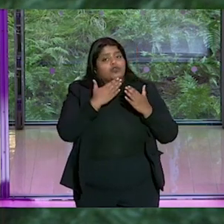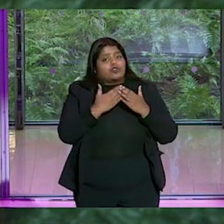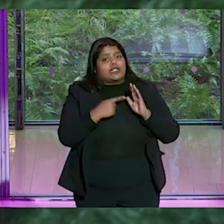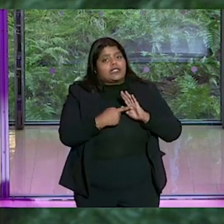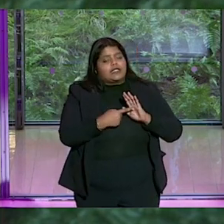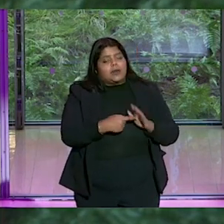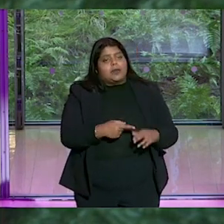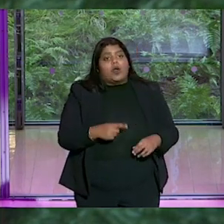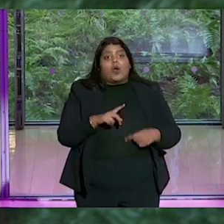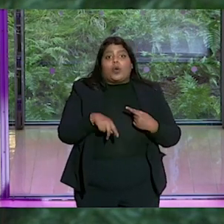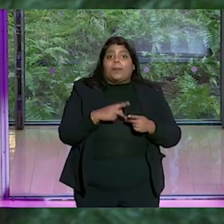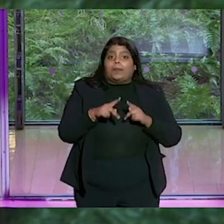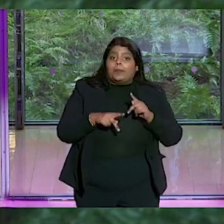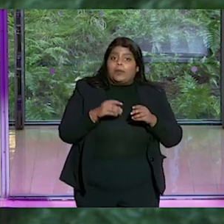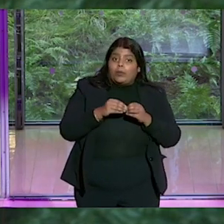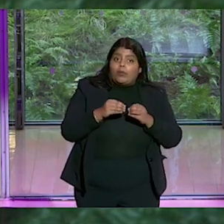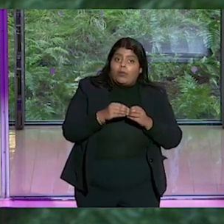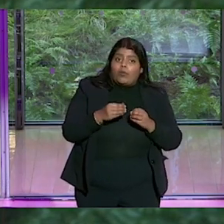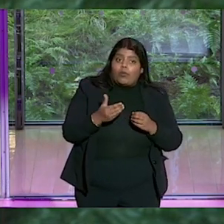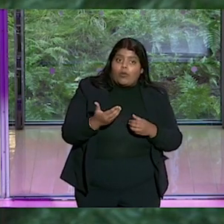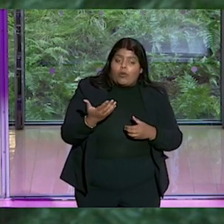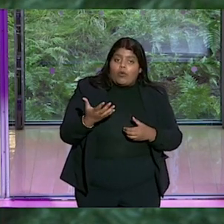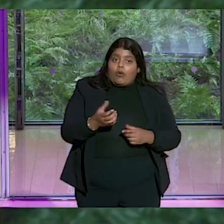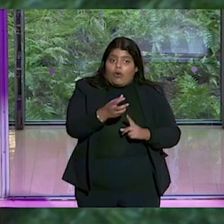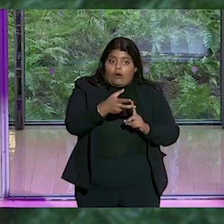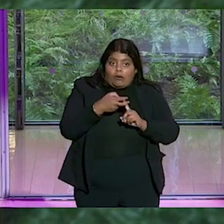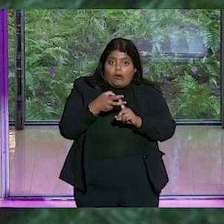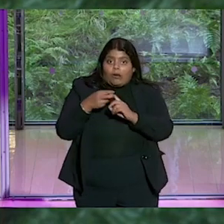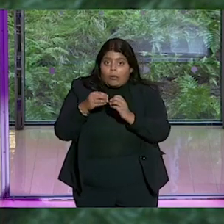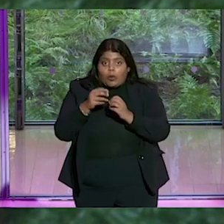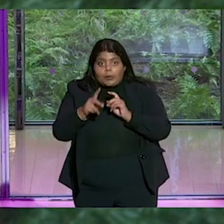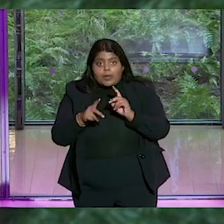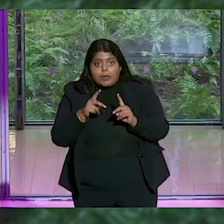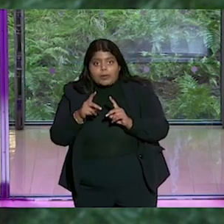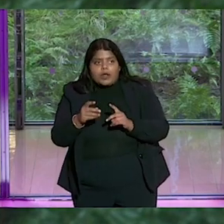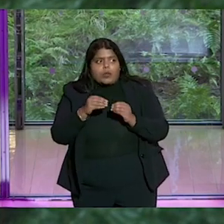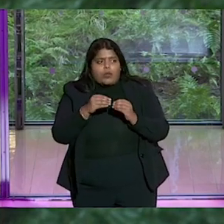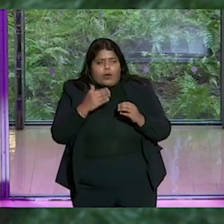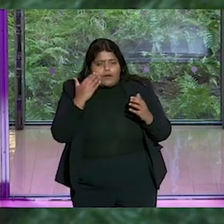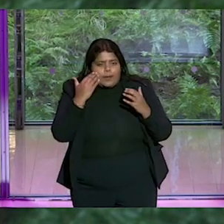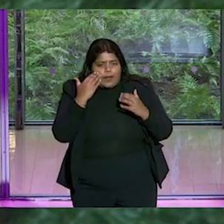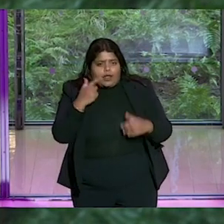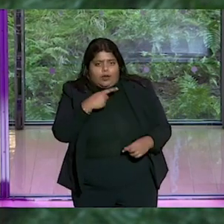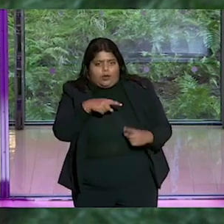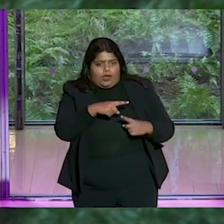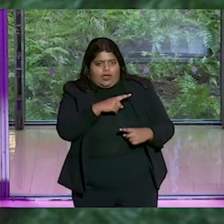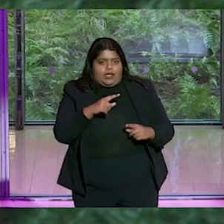as people come into your organization, they're more likely to be familiar with this tool, less training and startup.